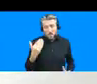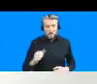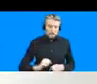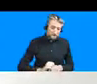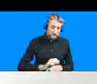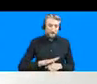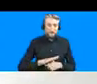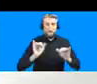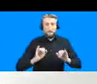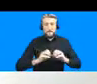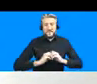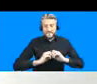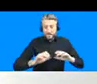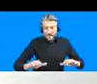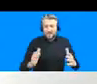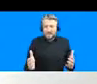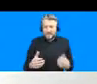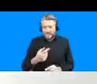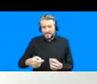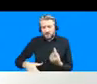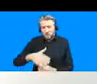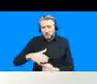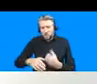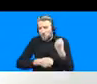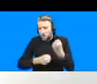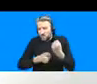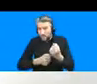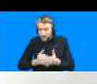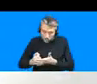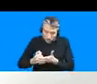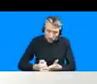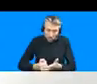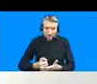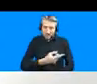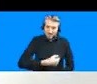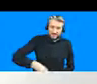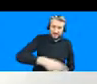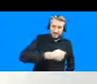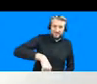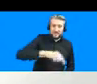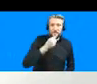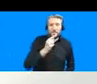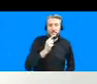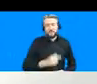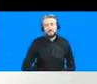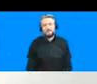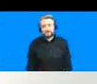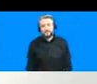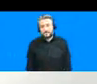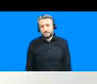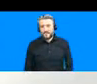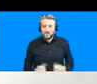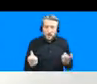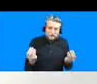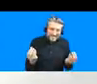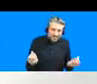provided this essential support so and finally a big question when we think about the material and physical dimensions of the built